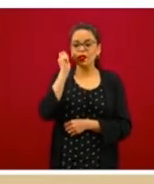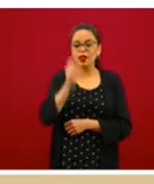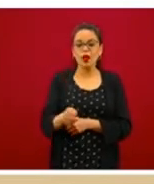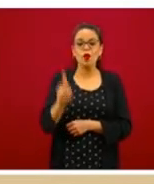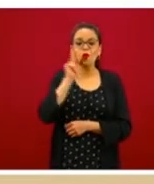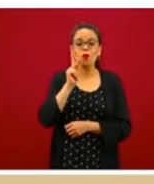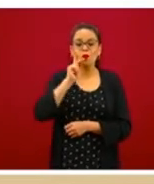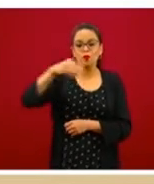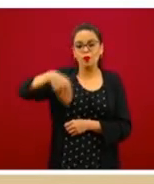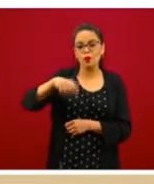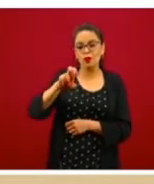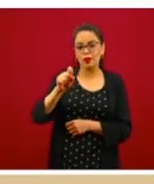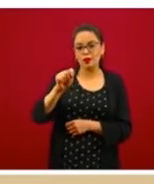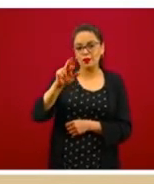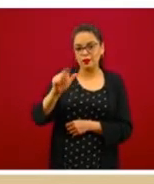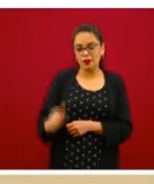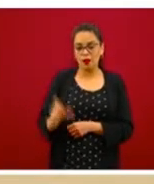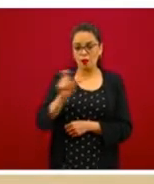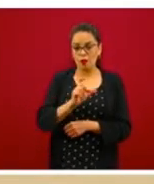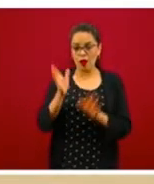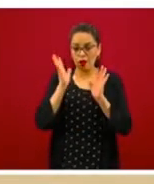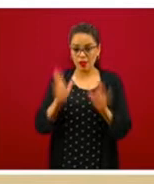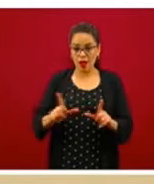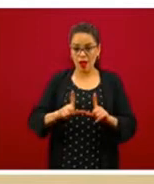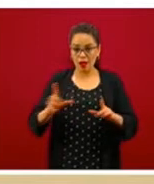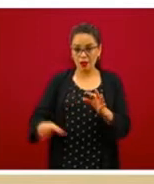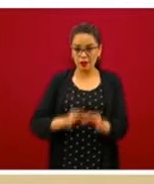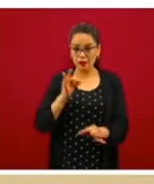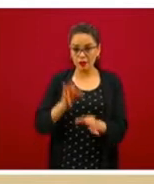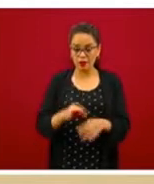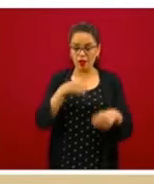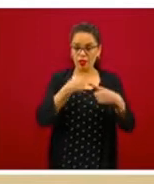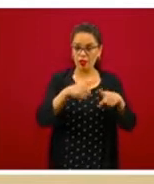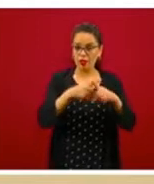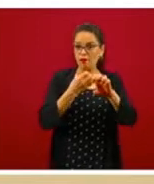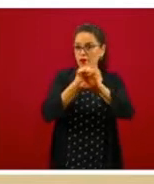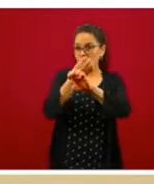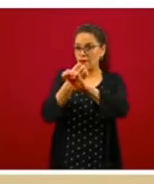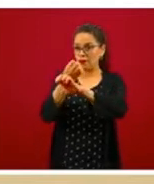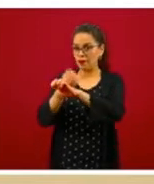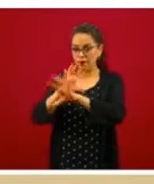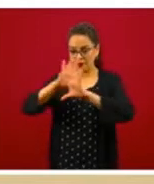9,418, but also those that are just suspected cases.